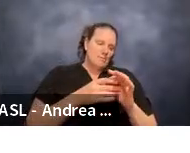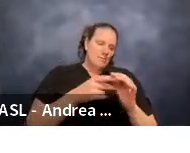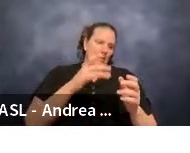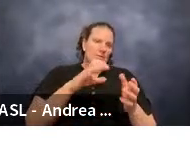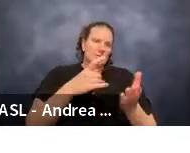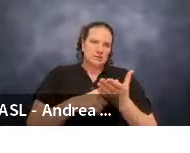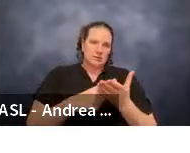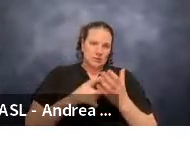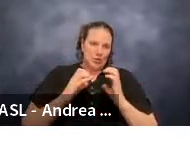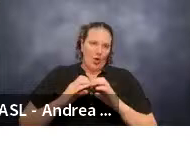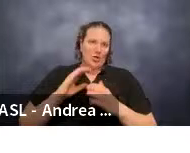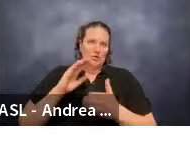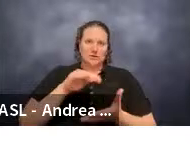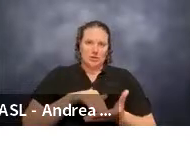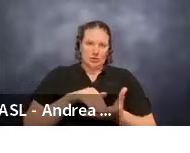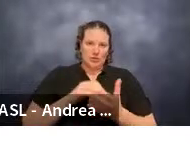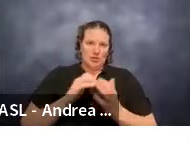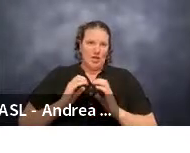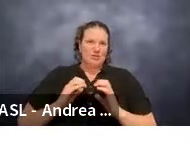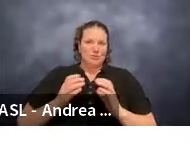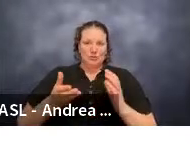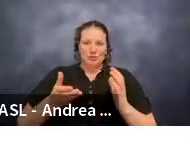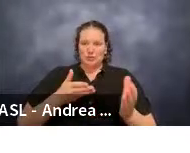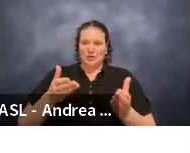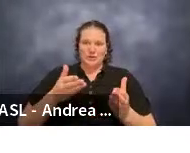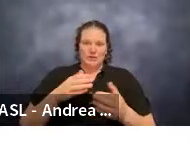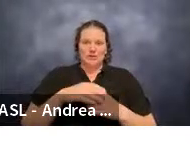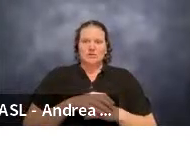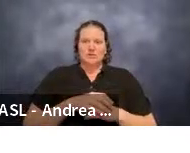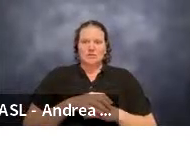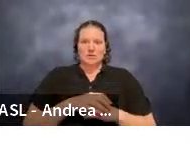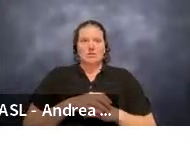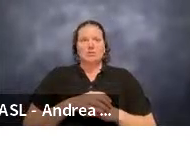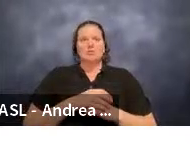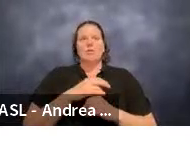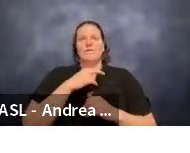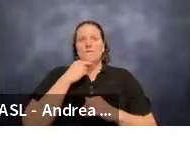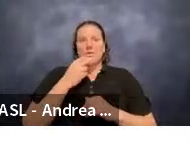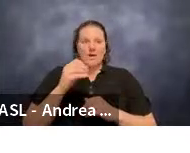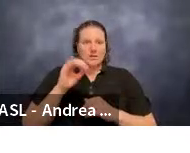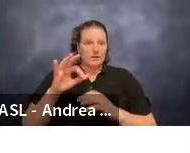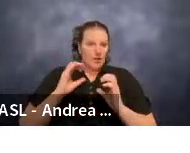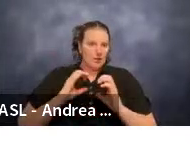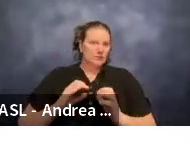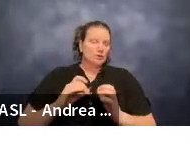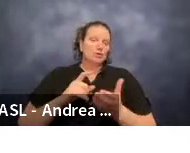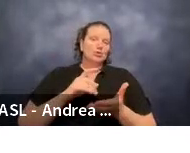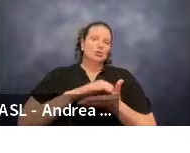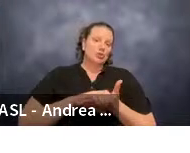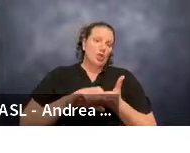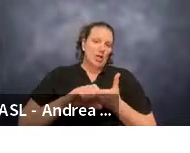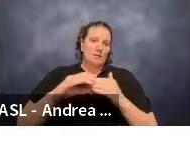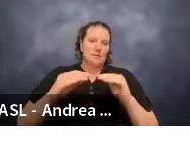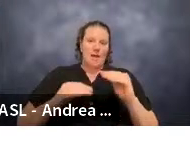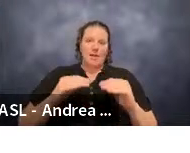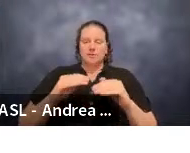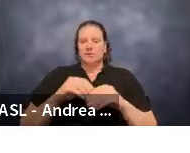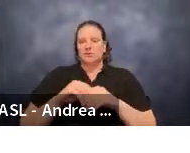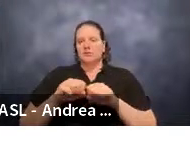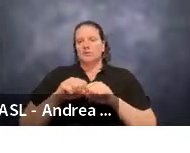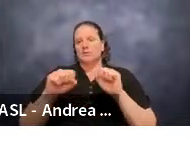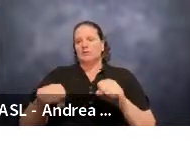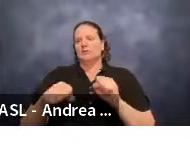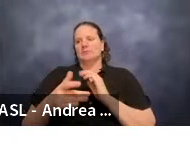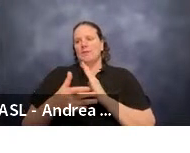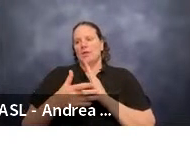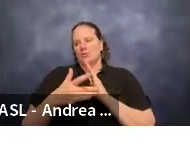and our customer service is really the voice of the customer, the checks and balances to our system when there's technical